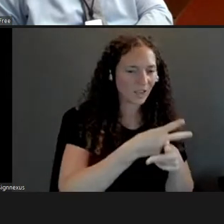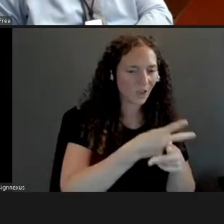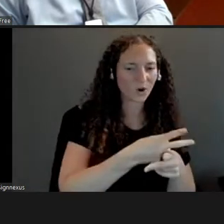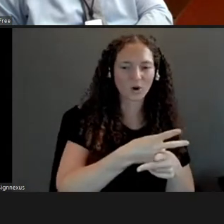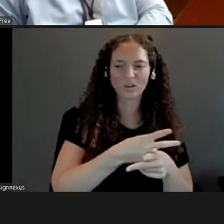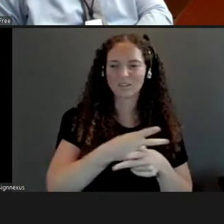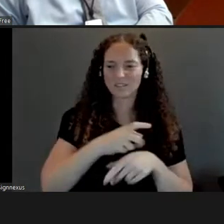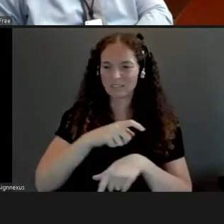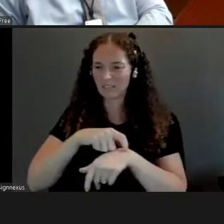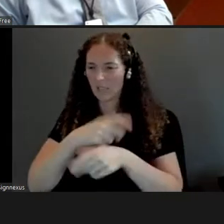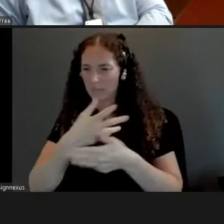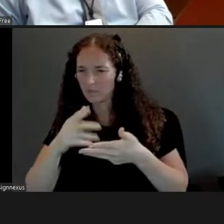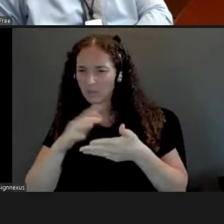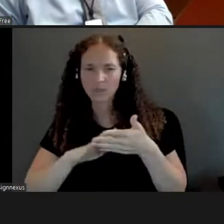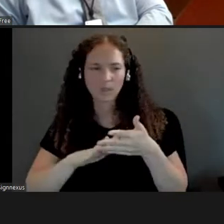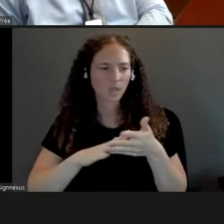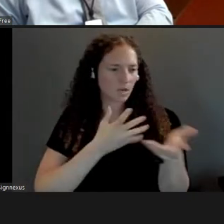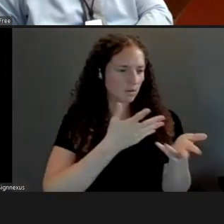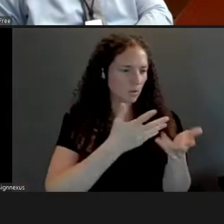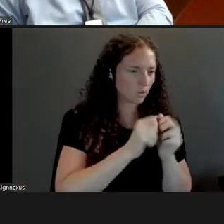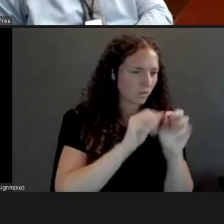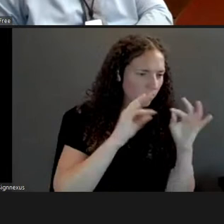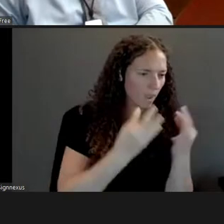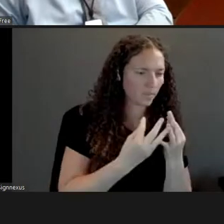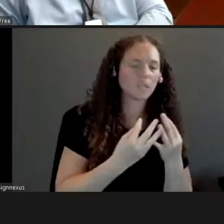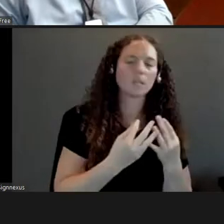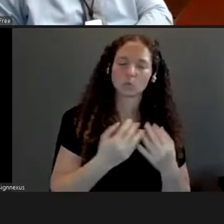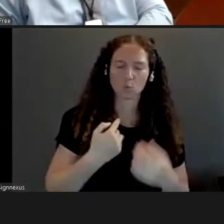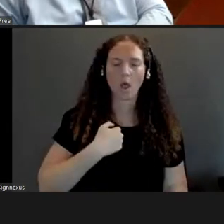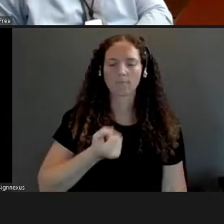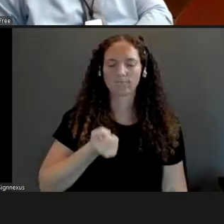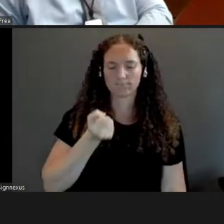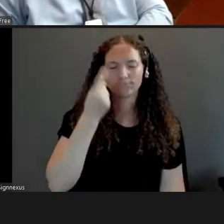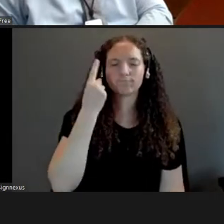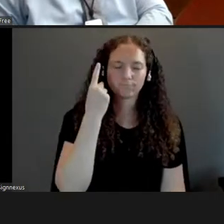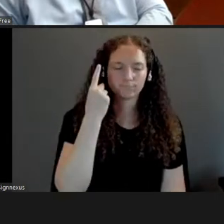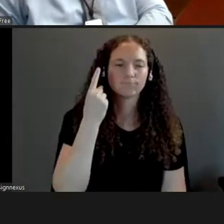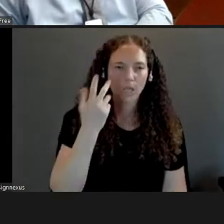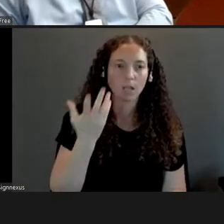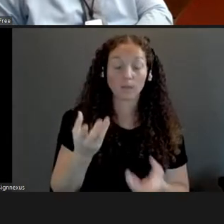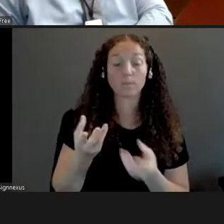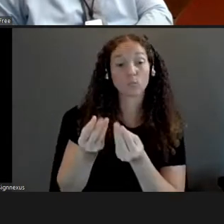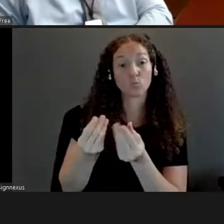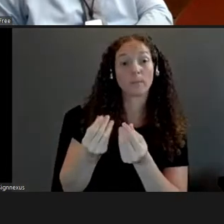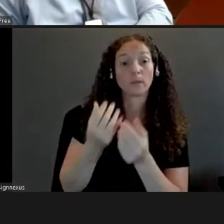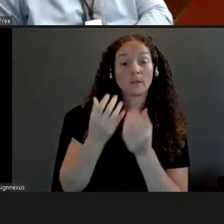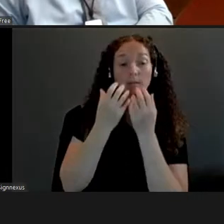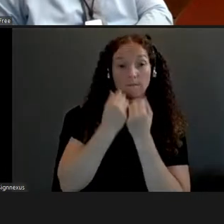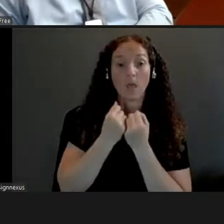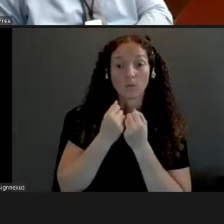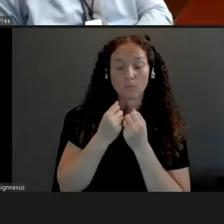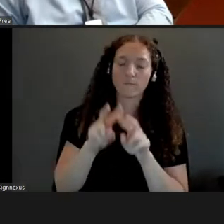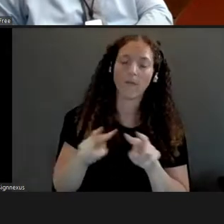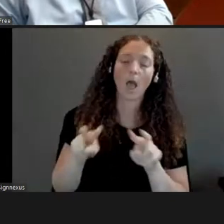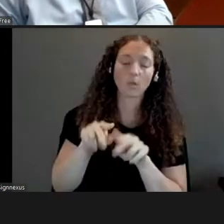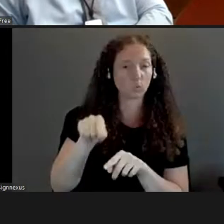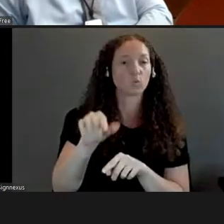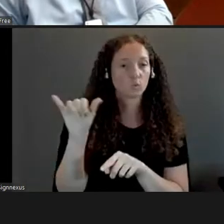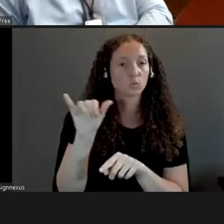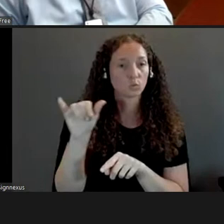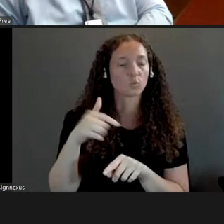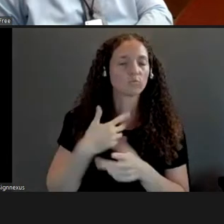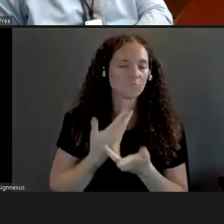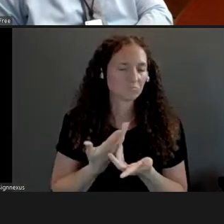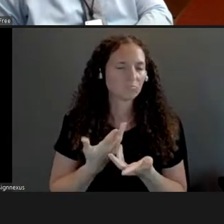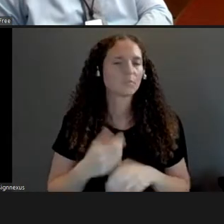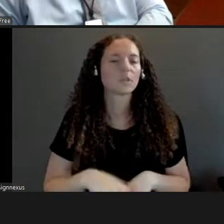family. So all of those I share, property values, all of these concerns are valid. I do want to add another nuance for